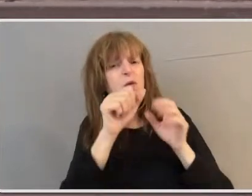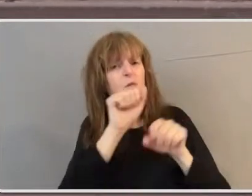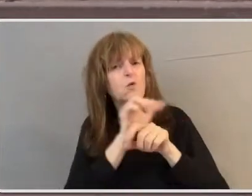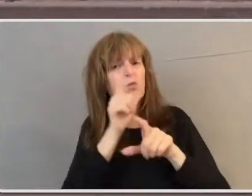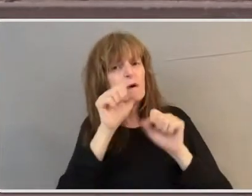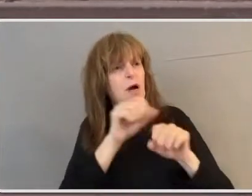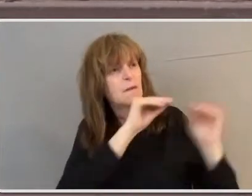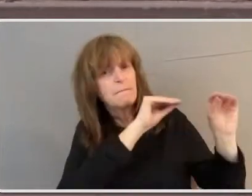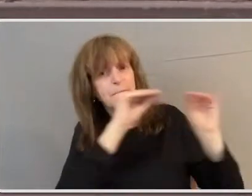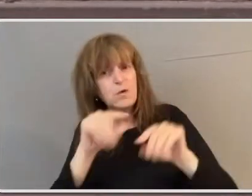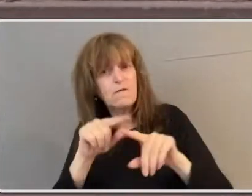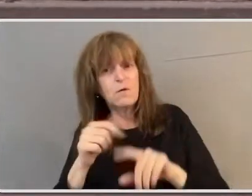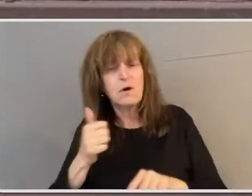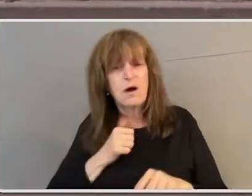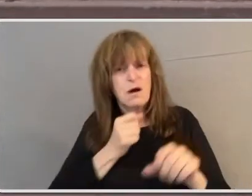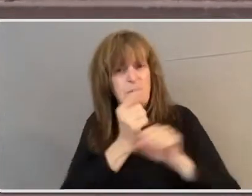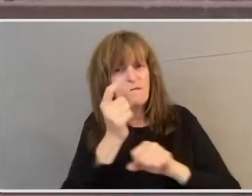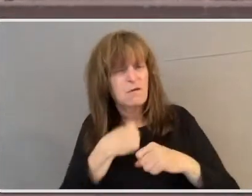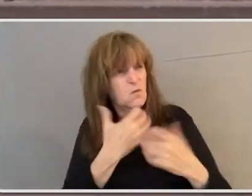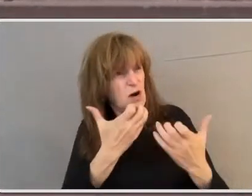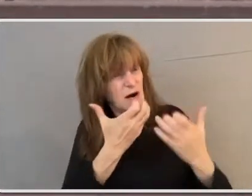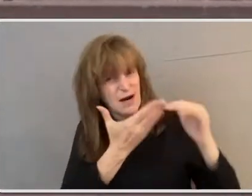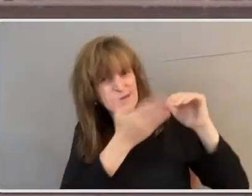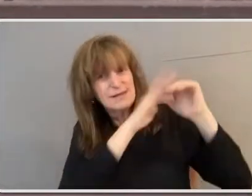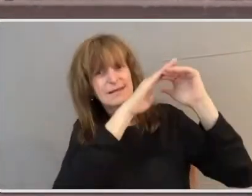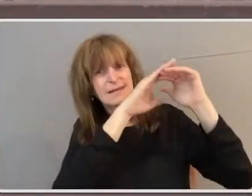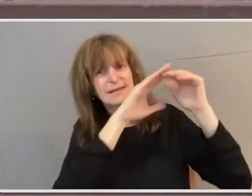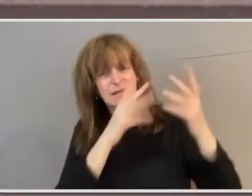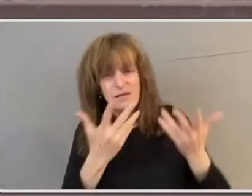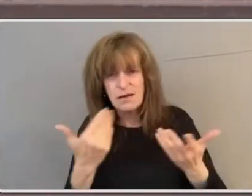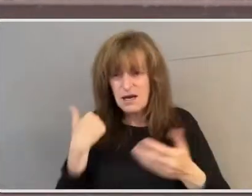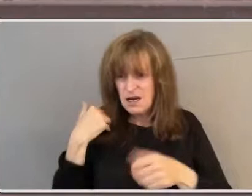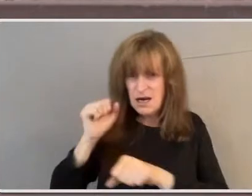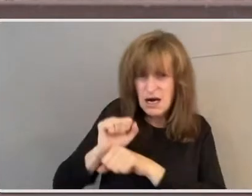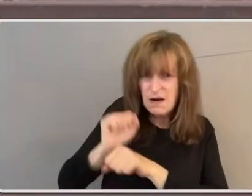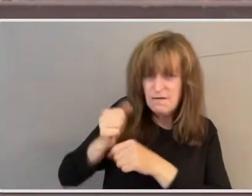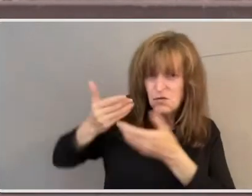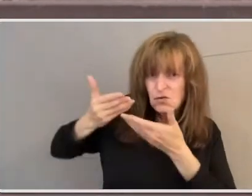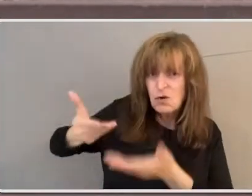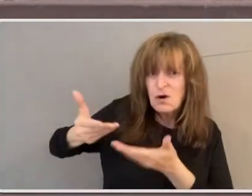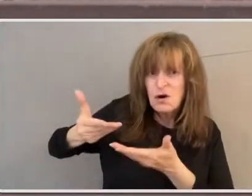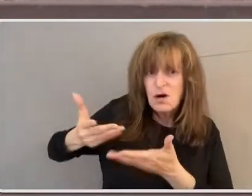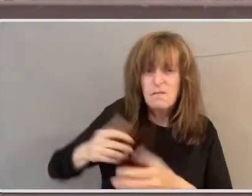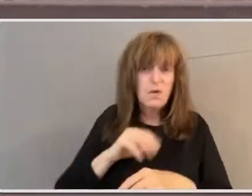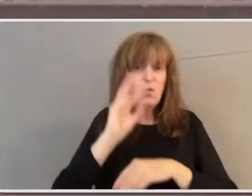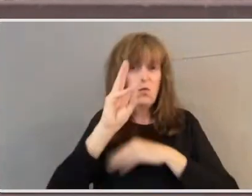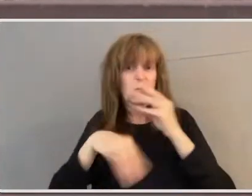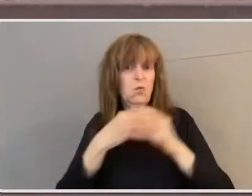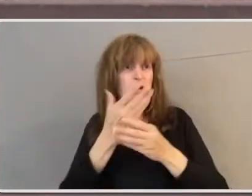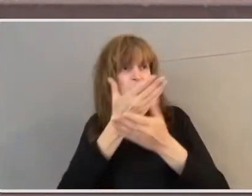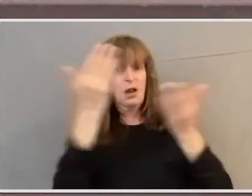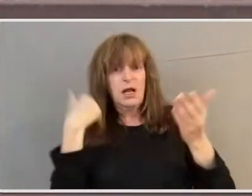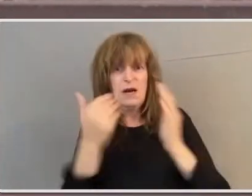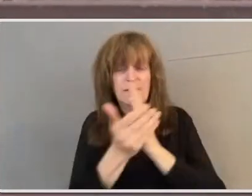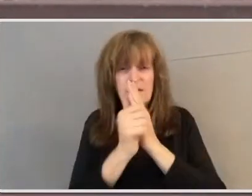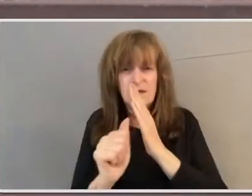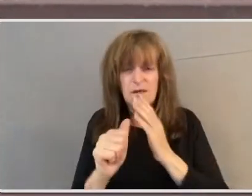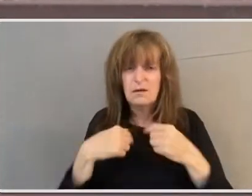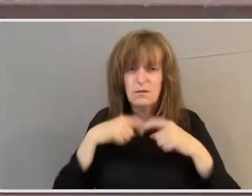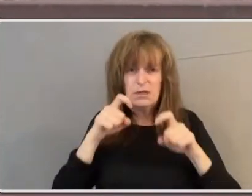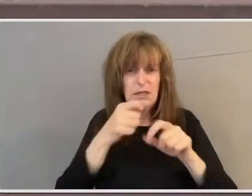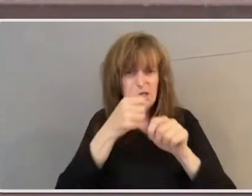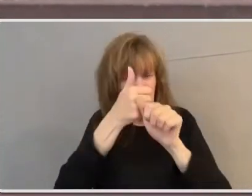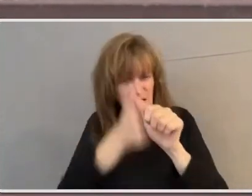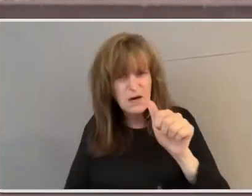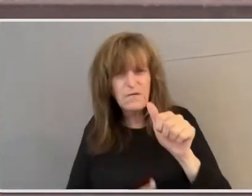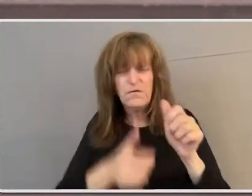jobs, the world has the talent. We need every woman and man who has the skills and experience to